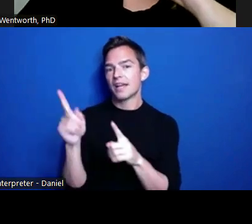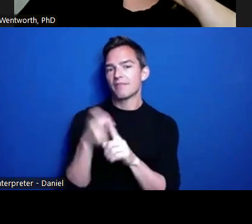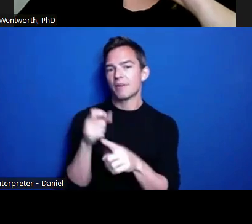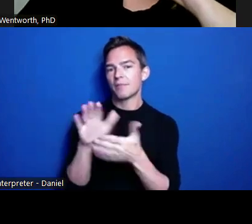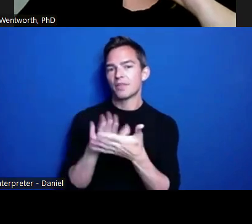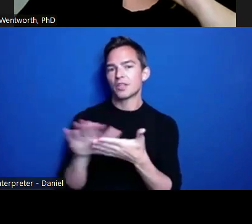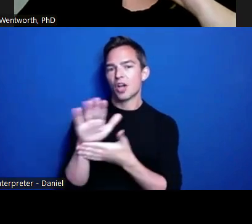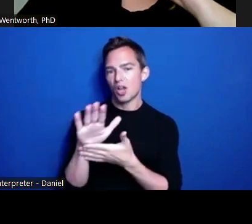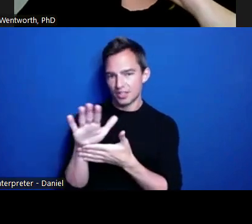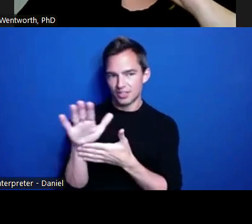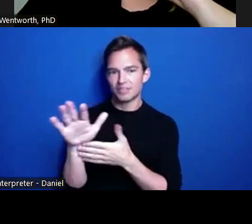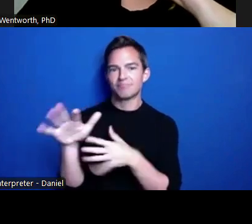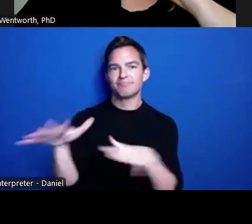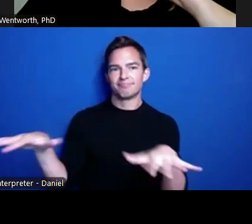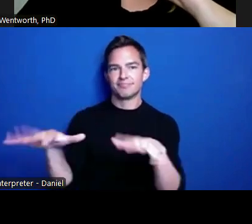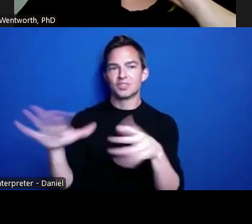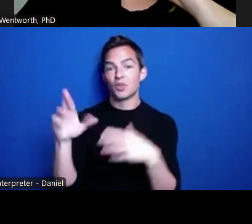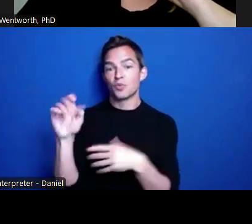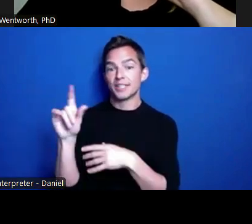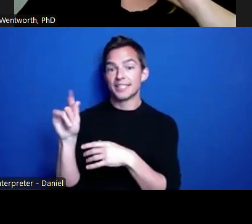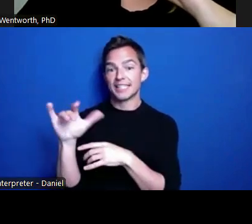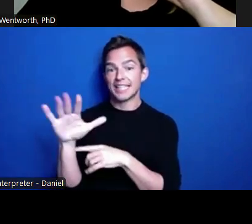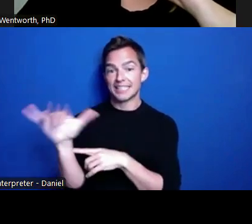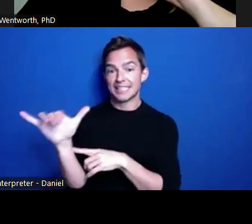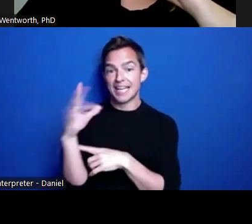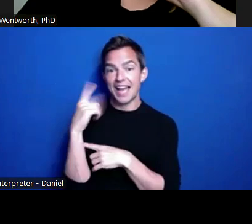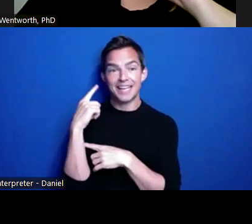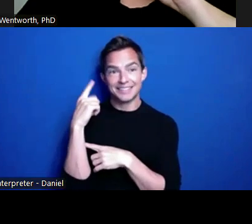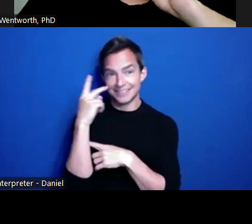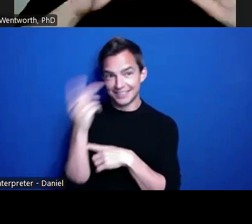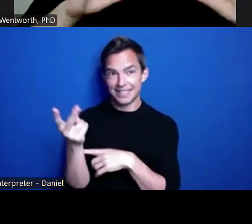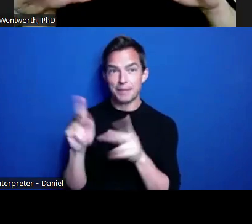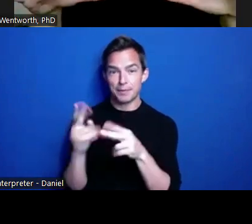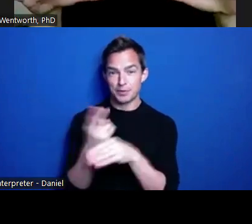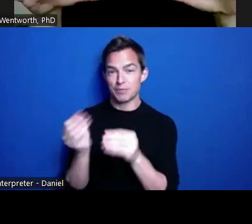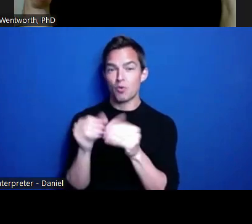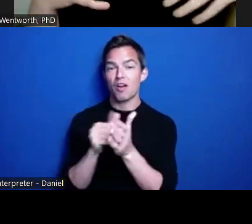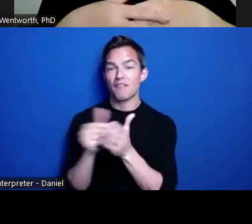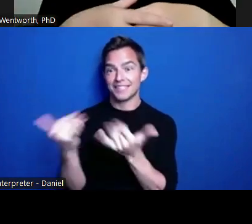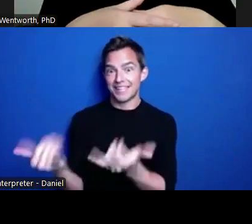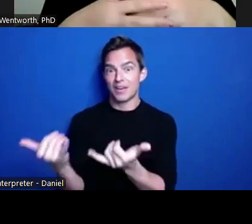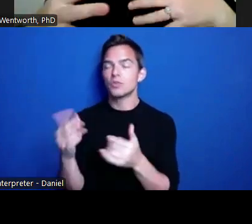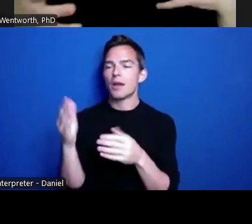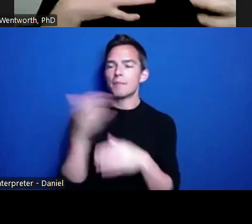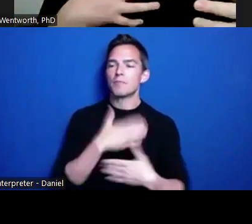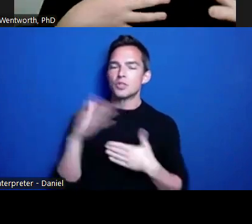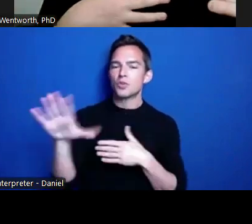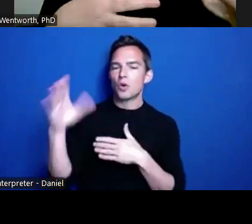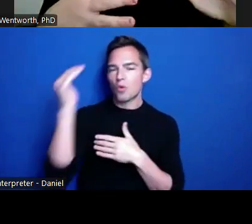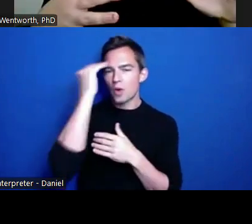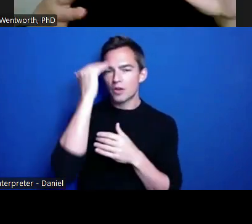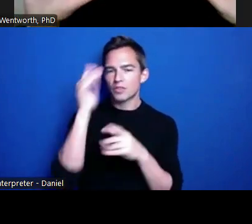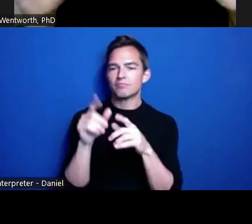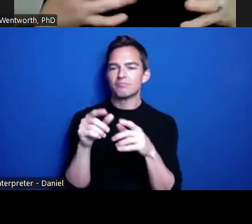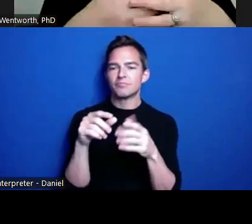health space, and so resiliency is very much the language that I see folks using. So I appreciate your awareness of different audiences resonating with different